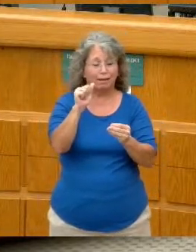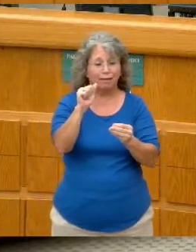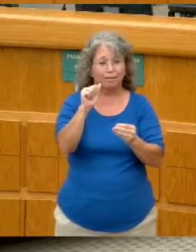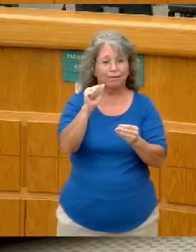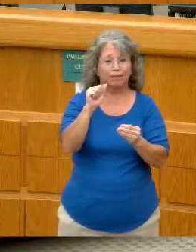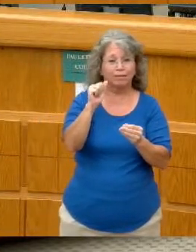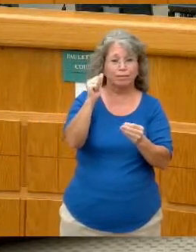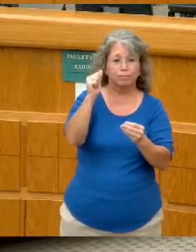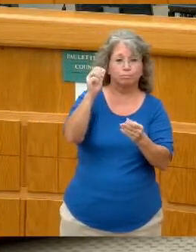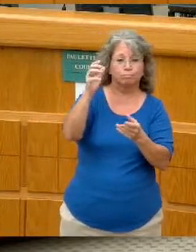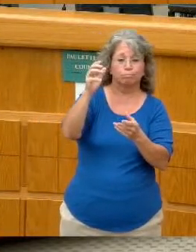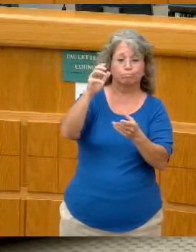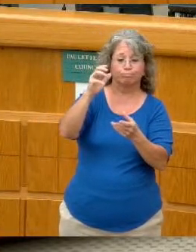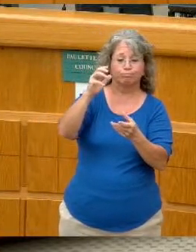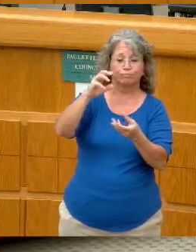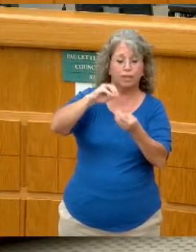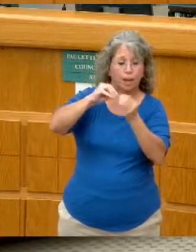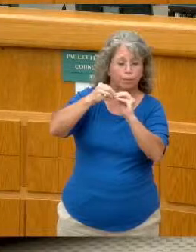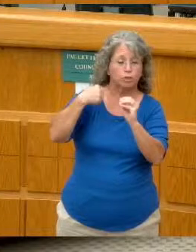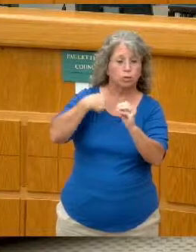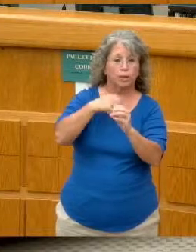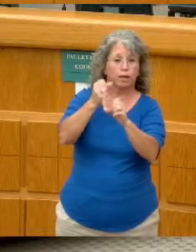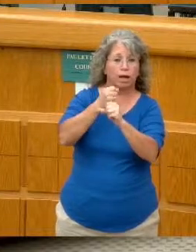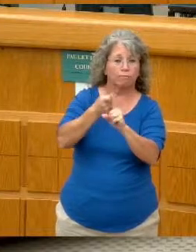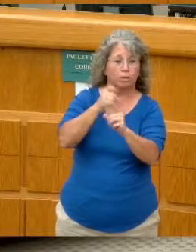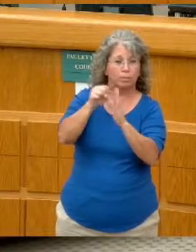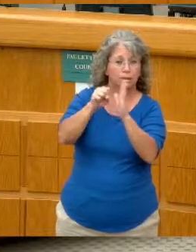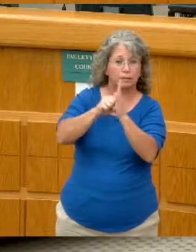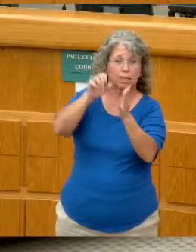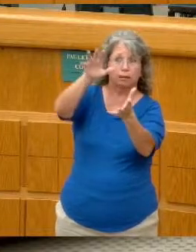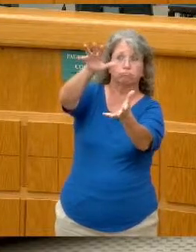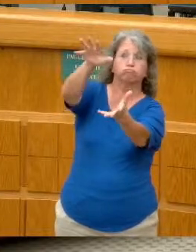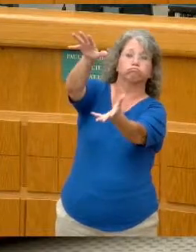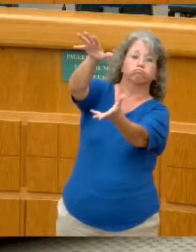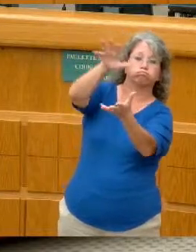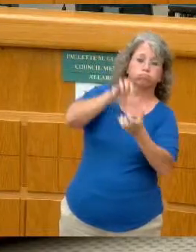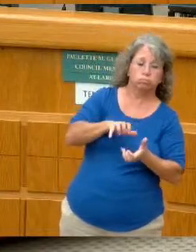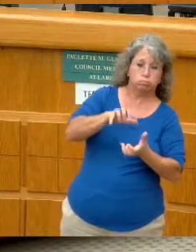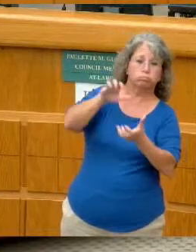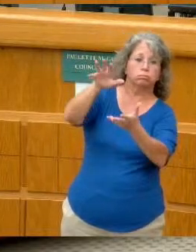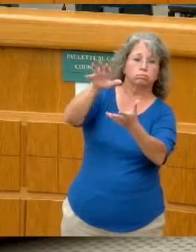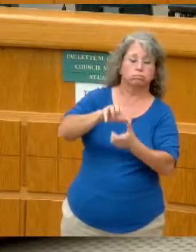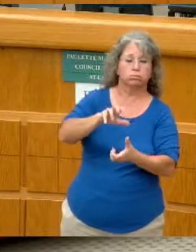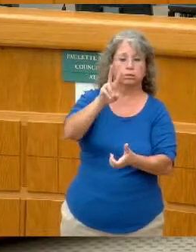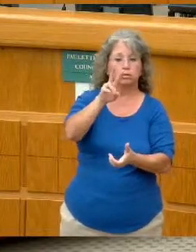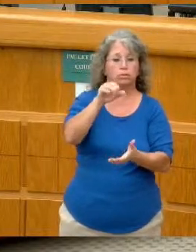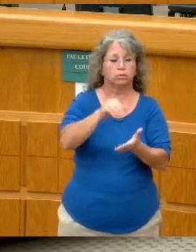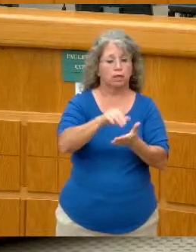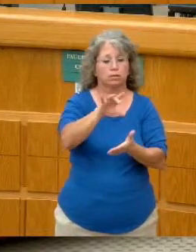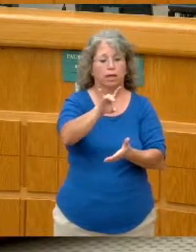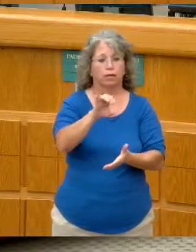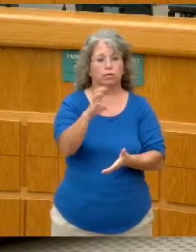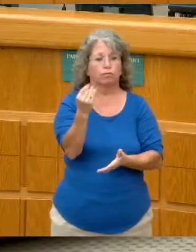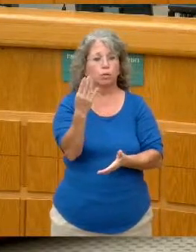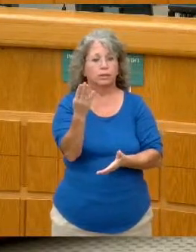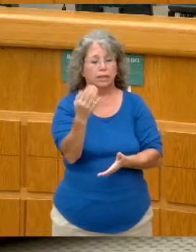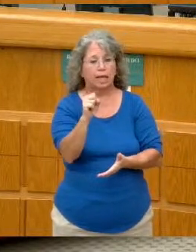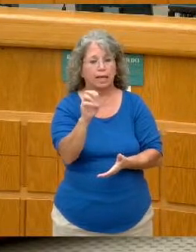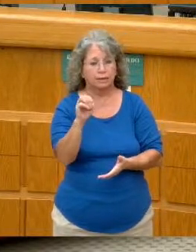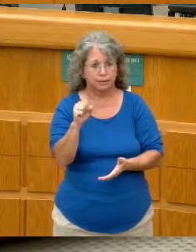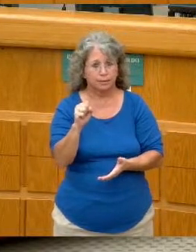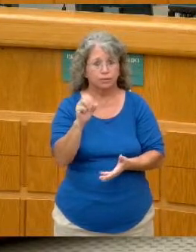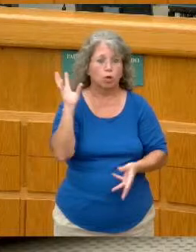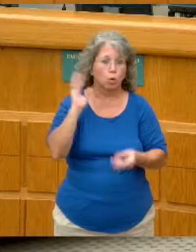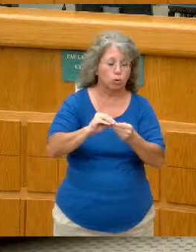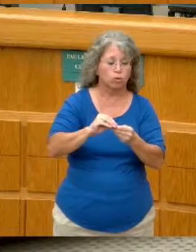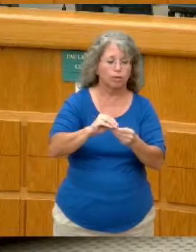them. So we've received 11 data drops with 2,814 cases. The first data drop